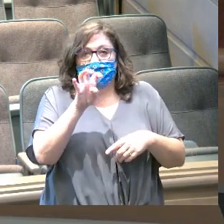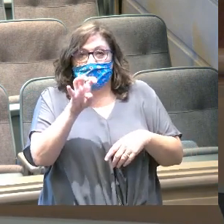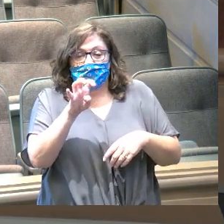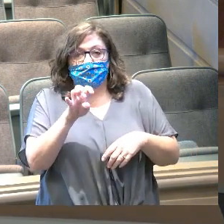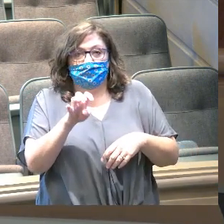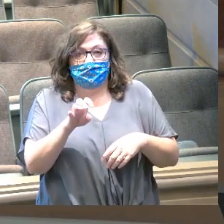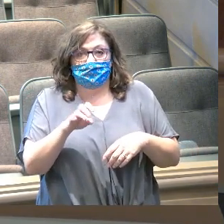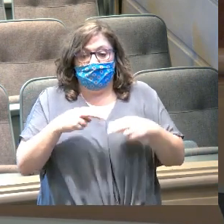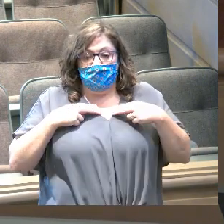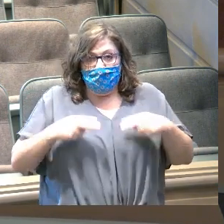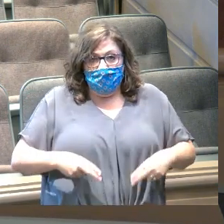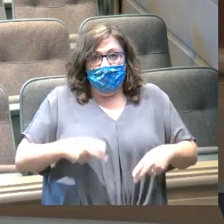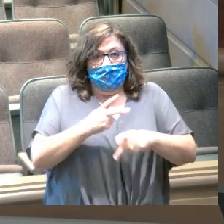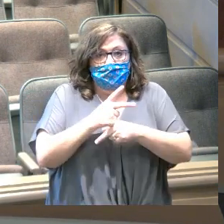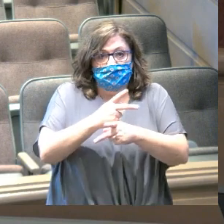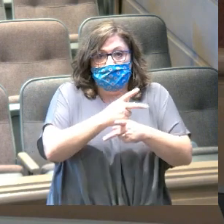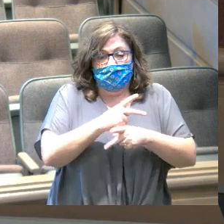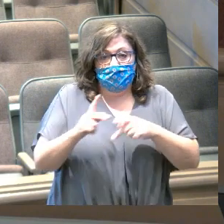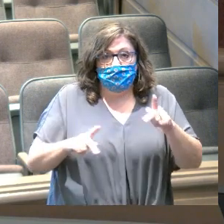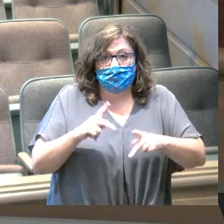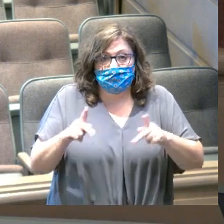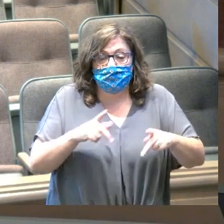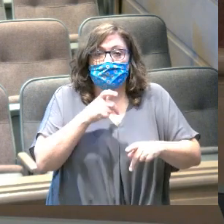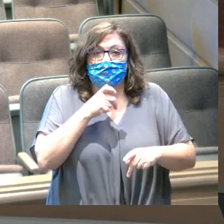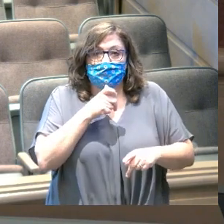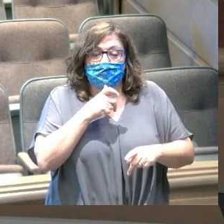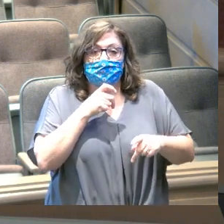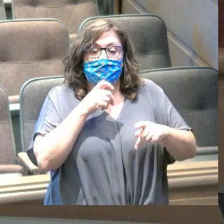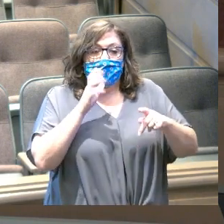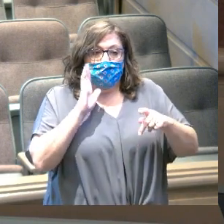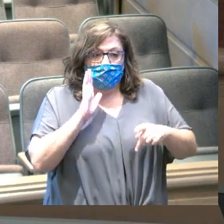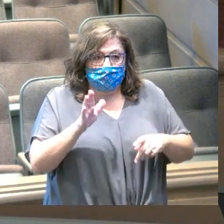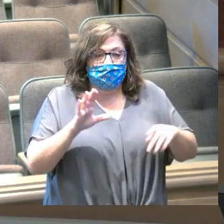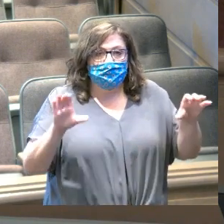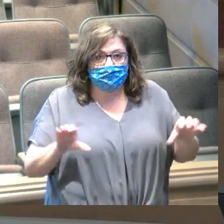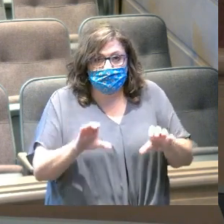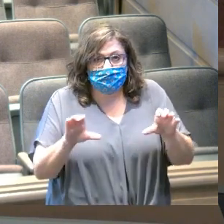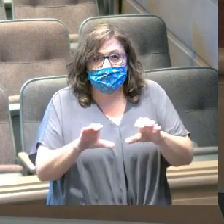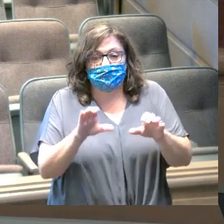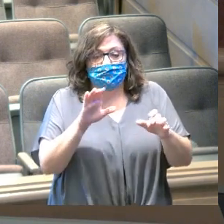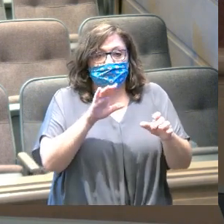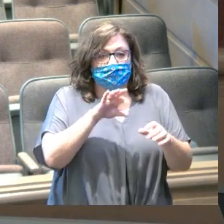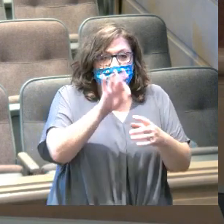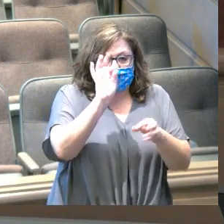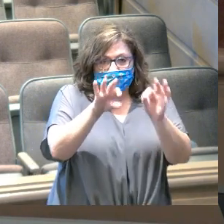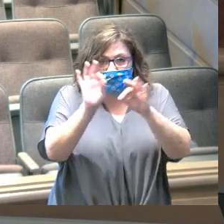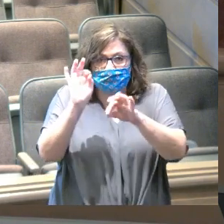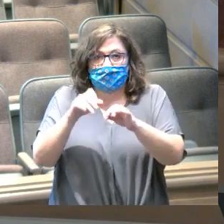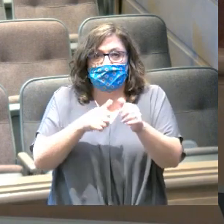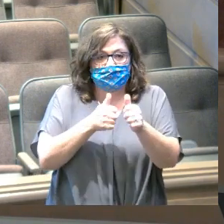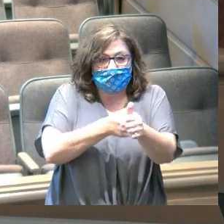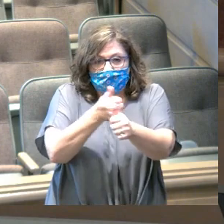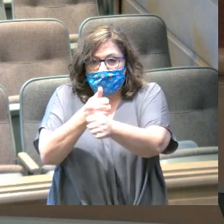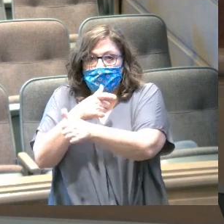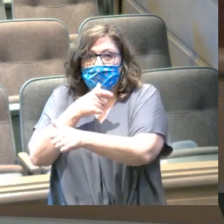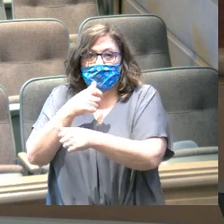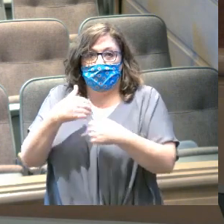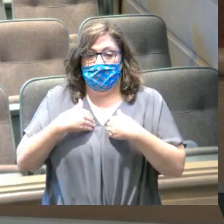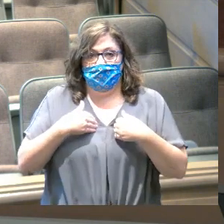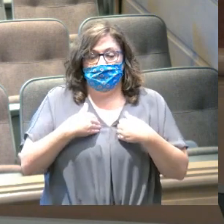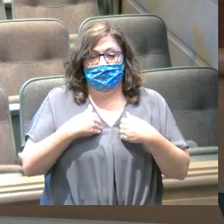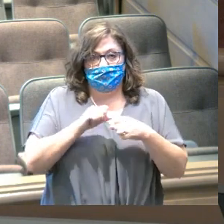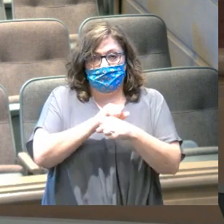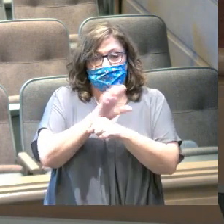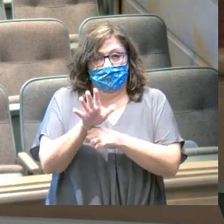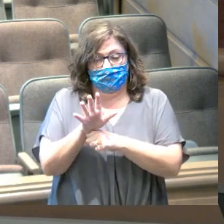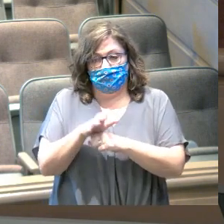contact tracing. So in the event there is a rebound or a second wave, as